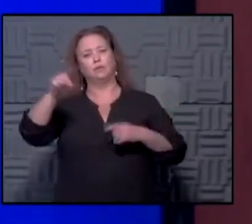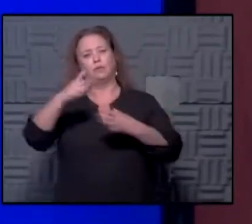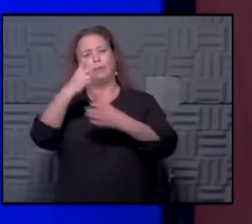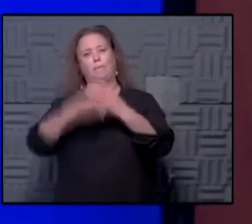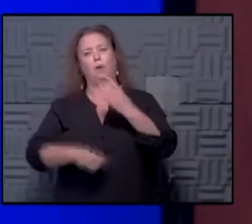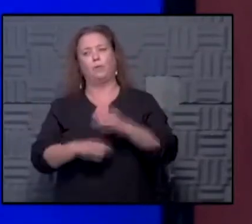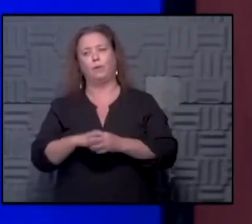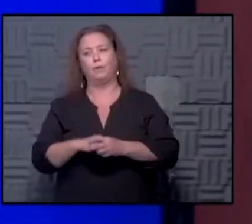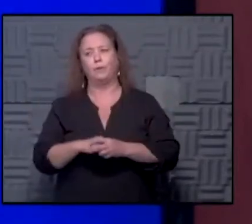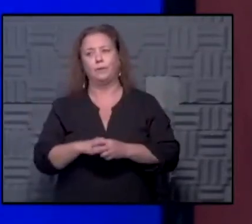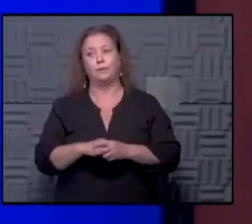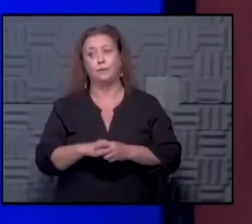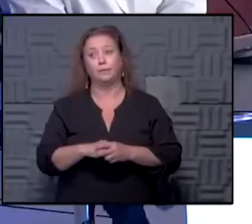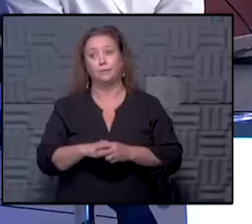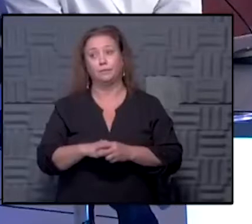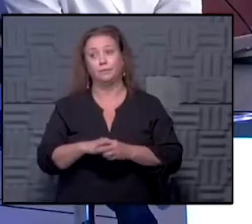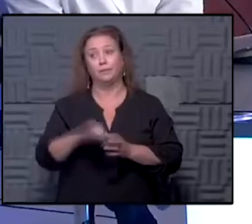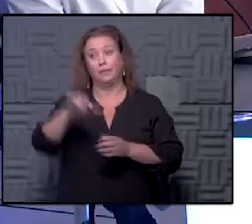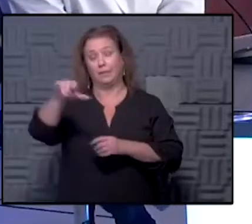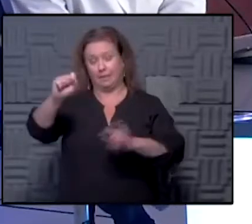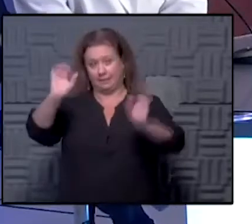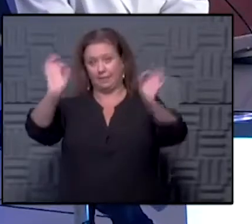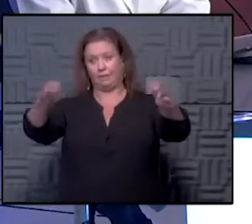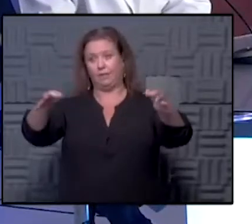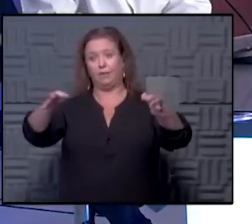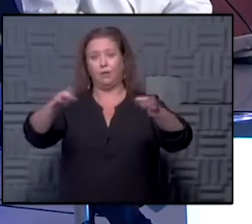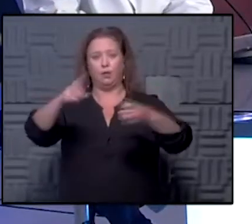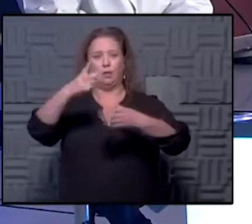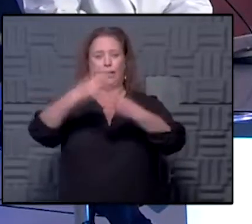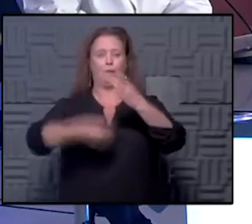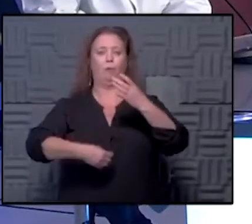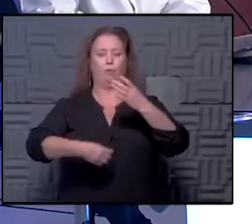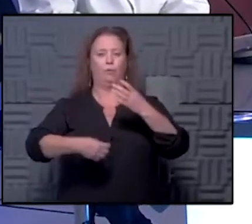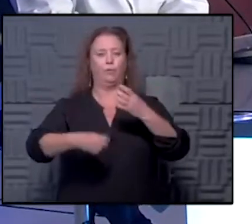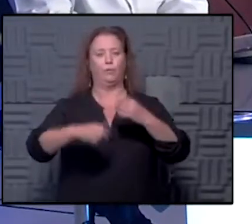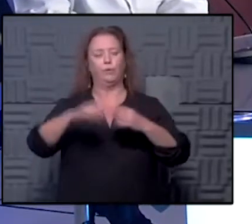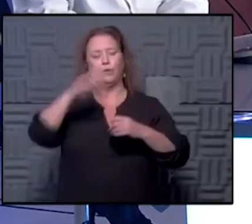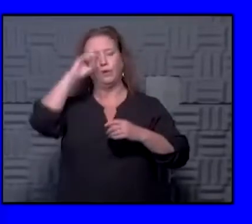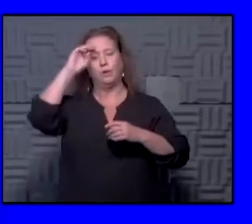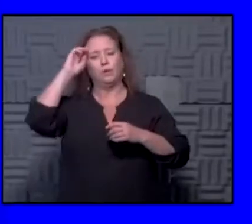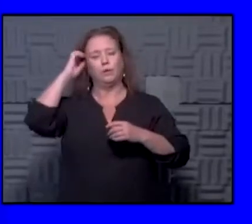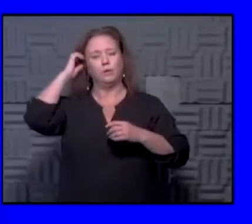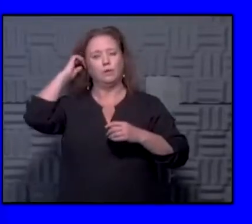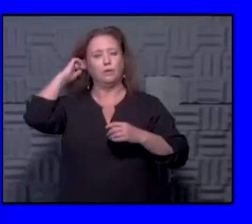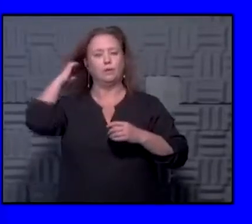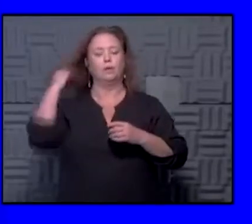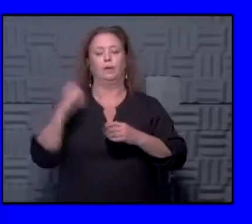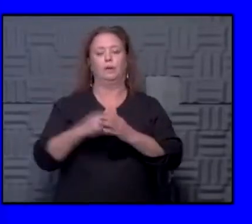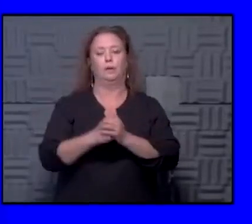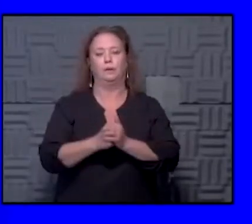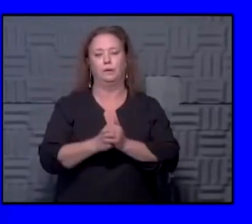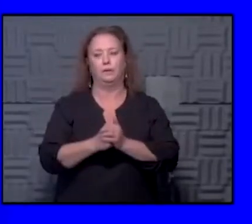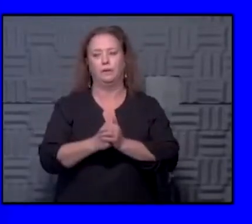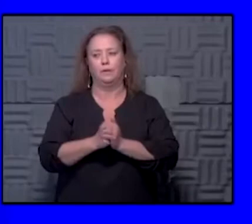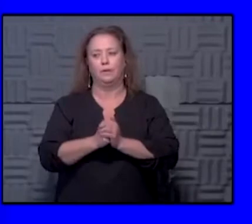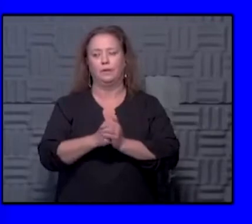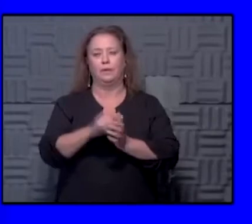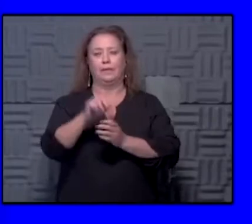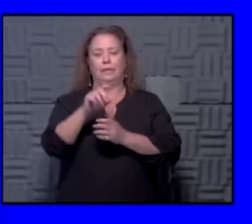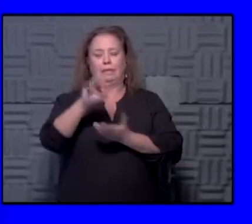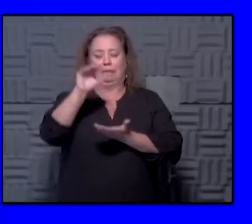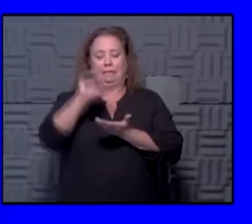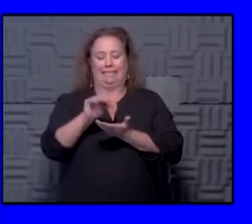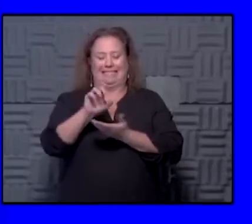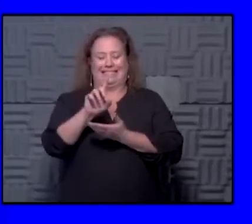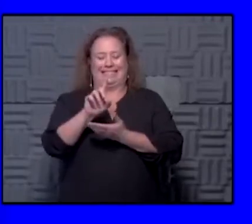both? Yeah. Yep, absolutely. You need a combination of both. Certainly we know that